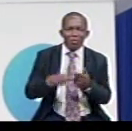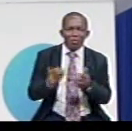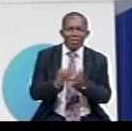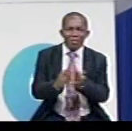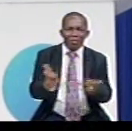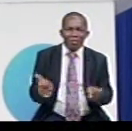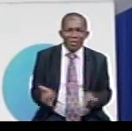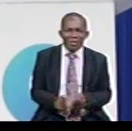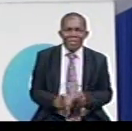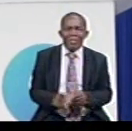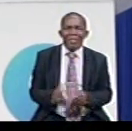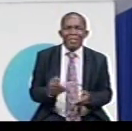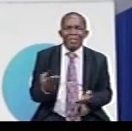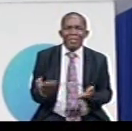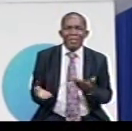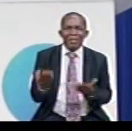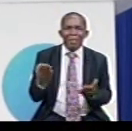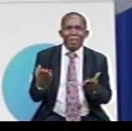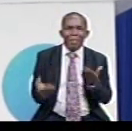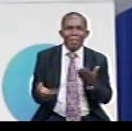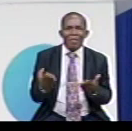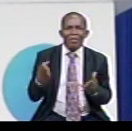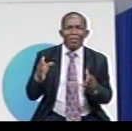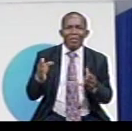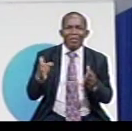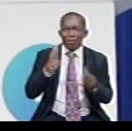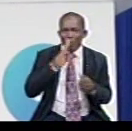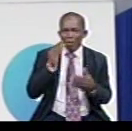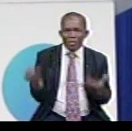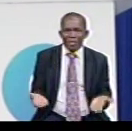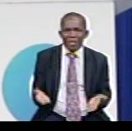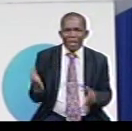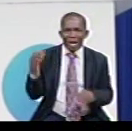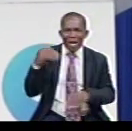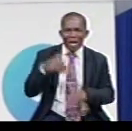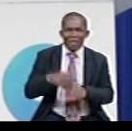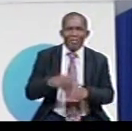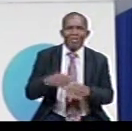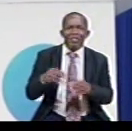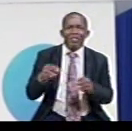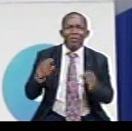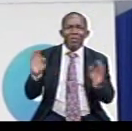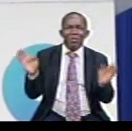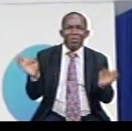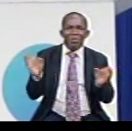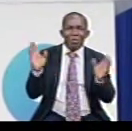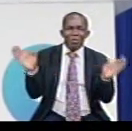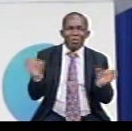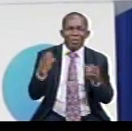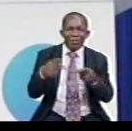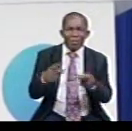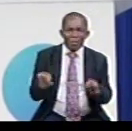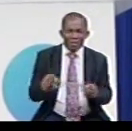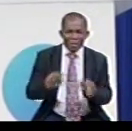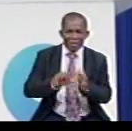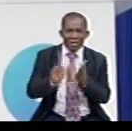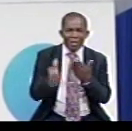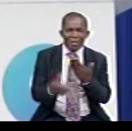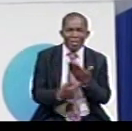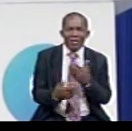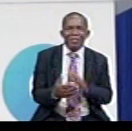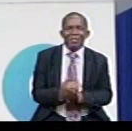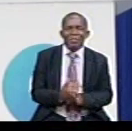that they will report at the venue where the crusade is being, held.